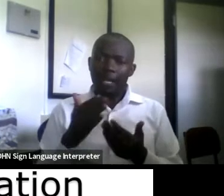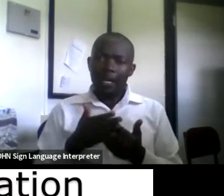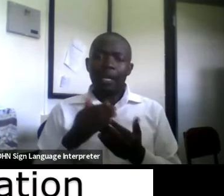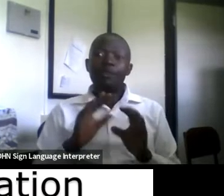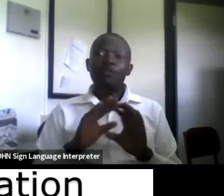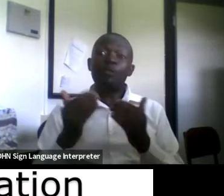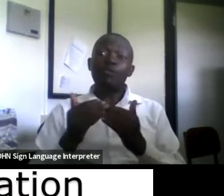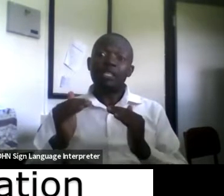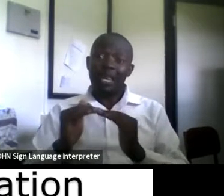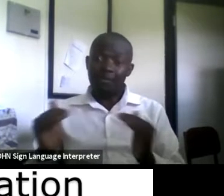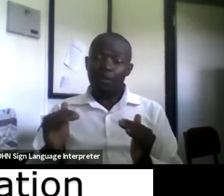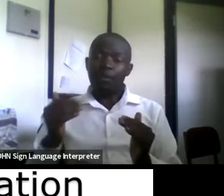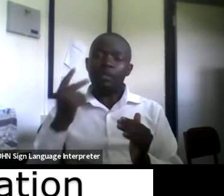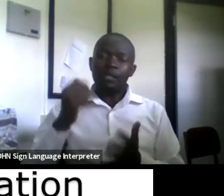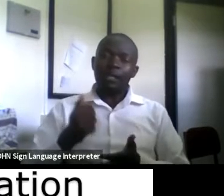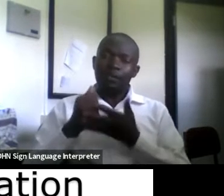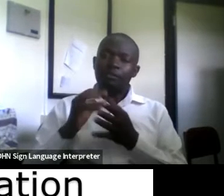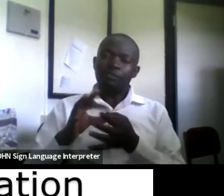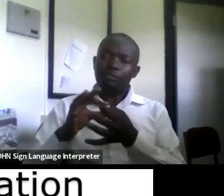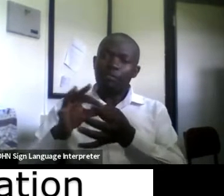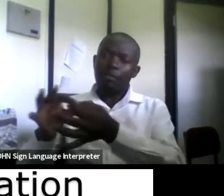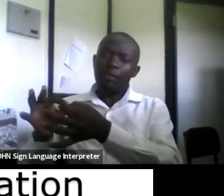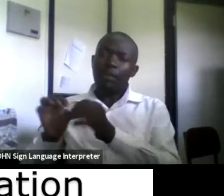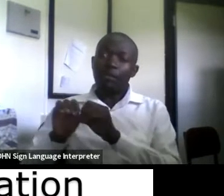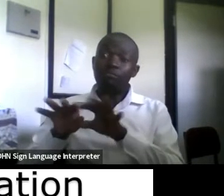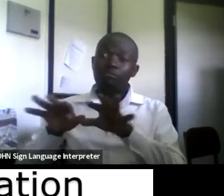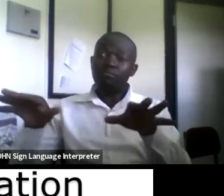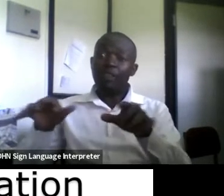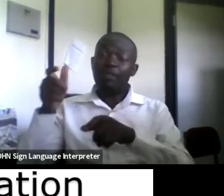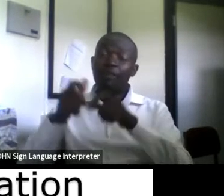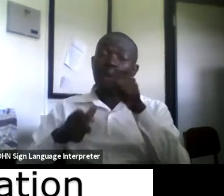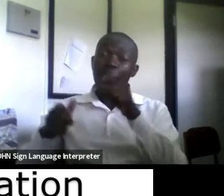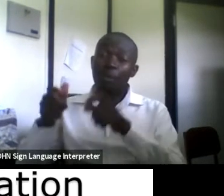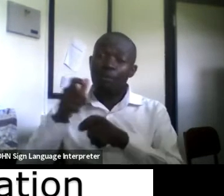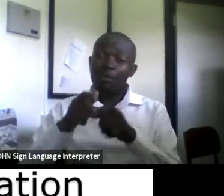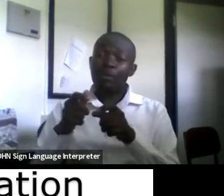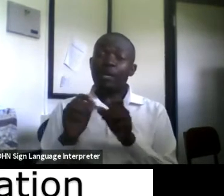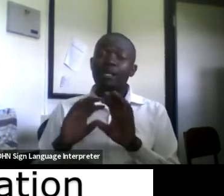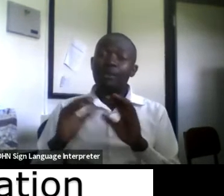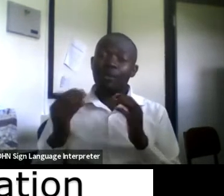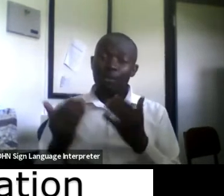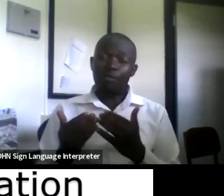and providing the health care required for people at the community level.